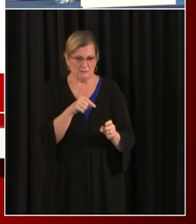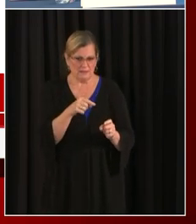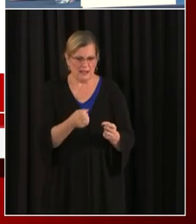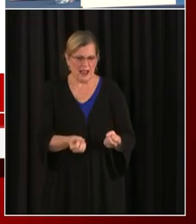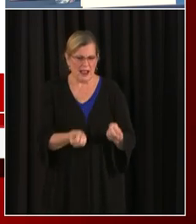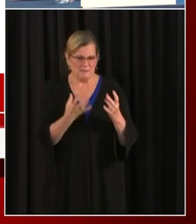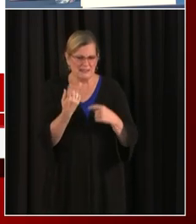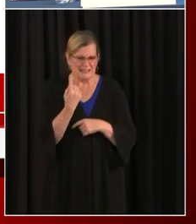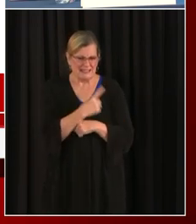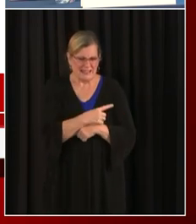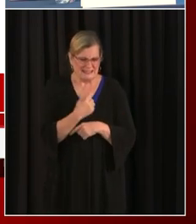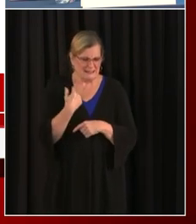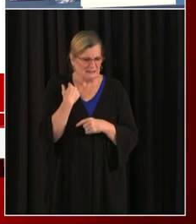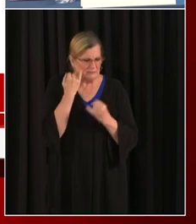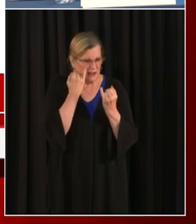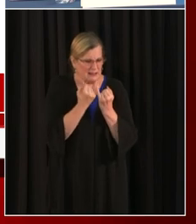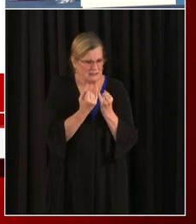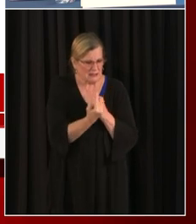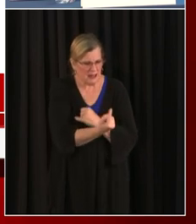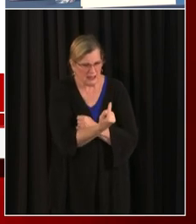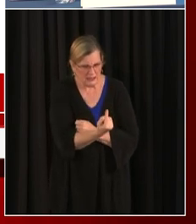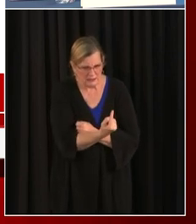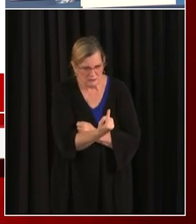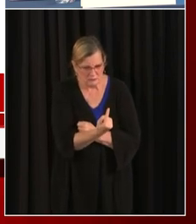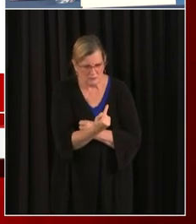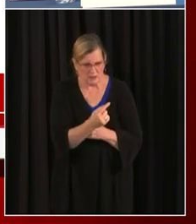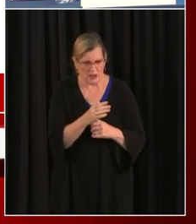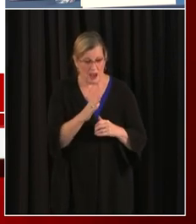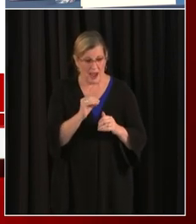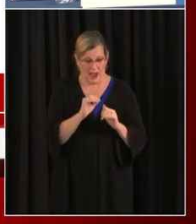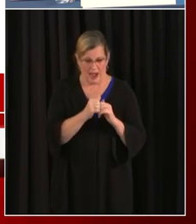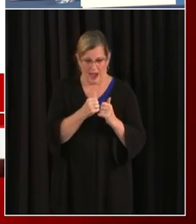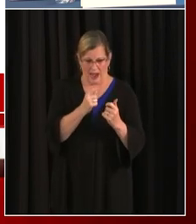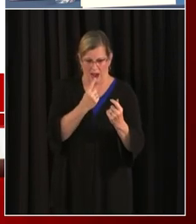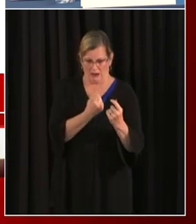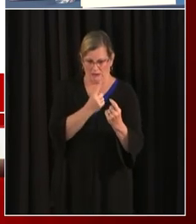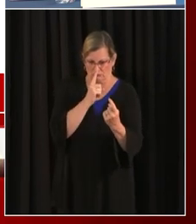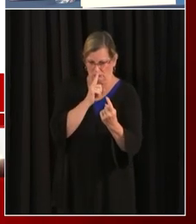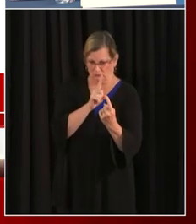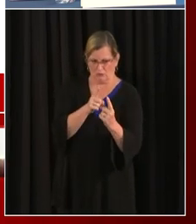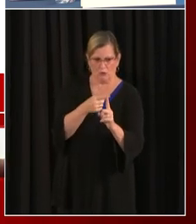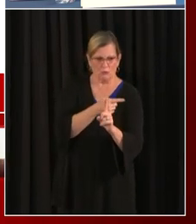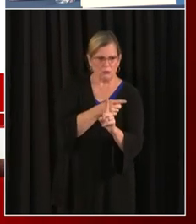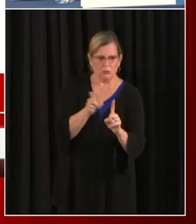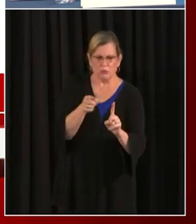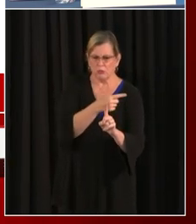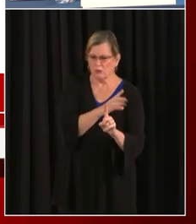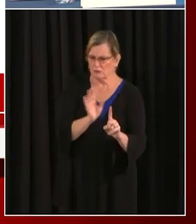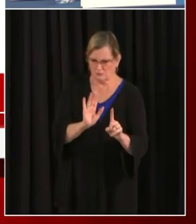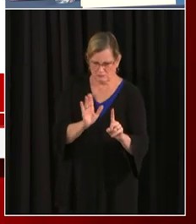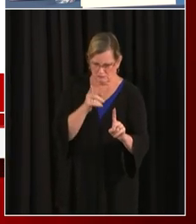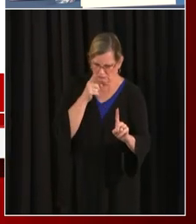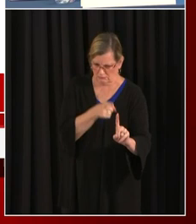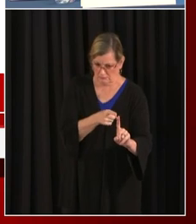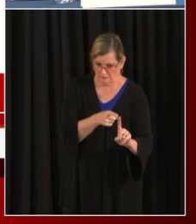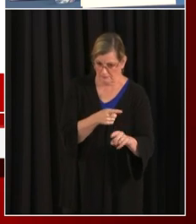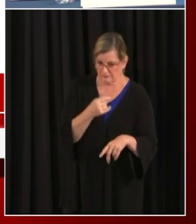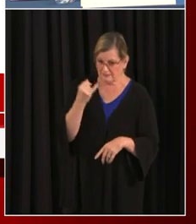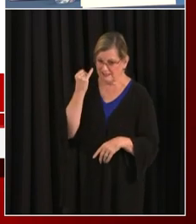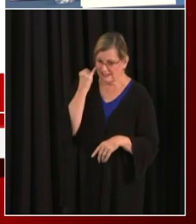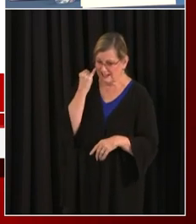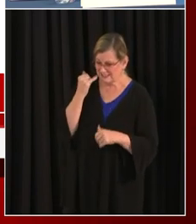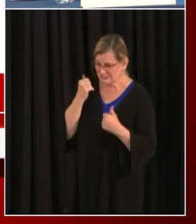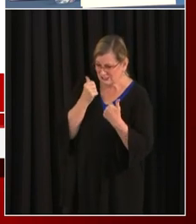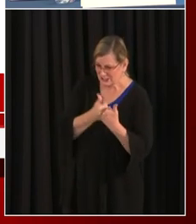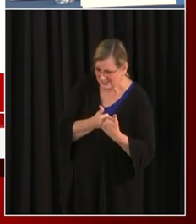to communicate back to us during the quarantine and isolation period if they're having challenges isolating or quarantining,